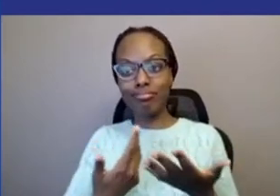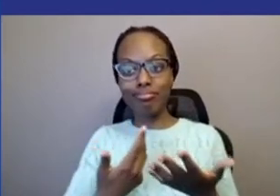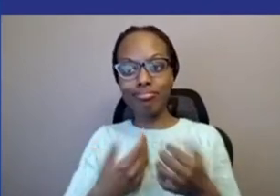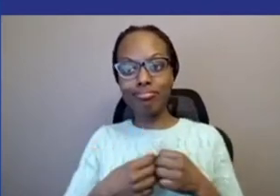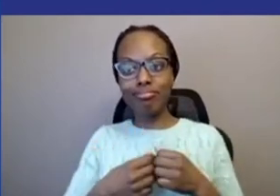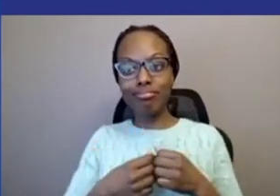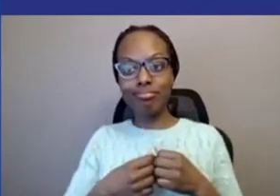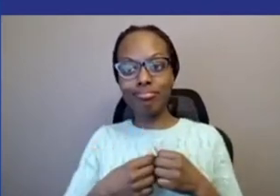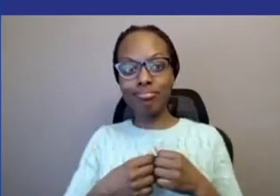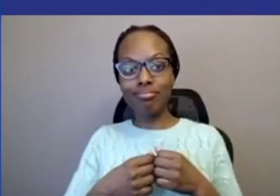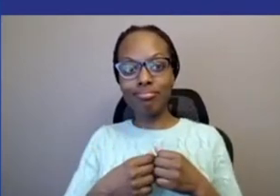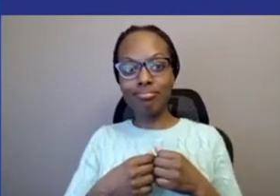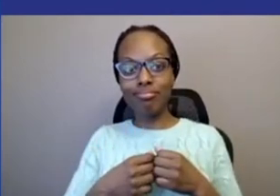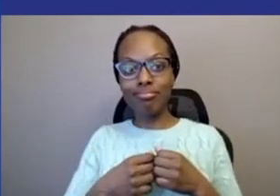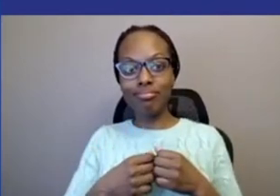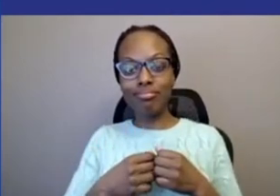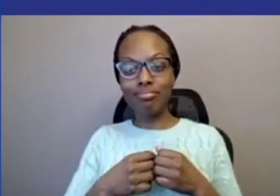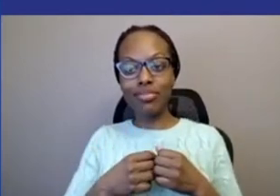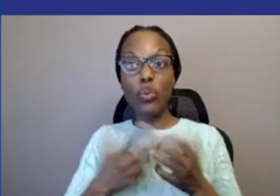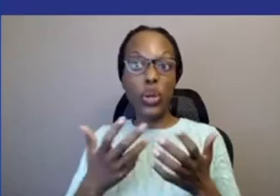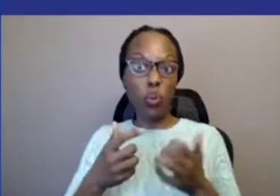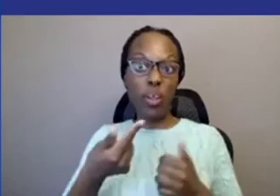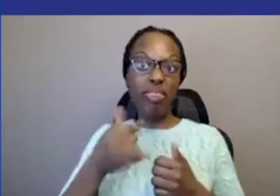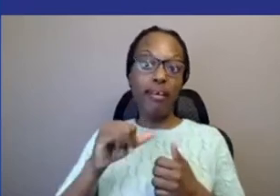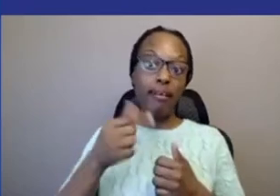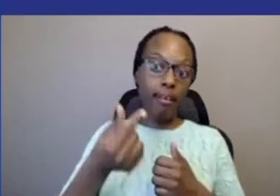that may mean that we need to kind of